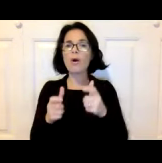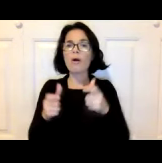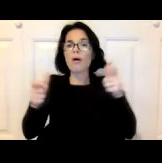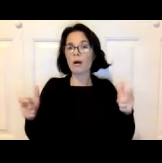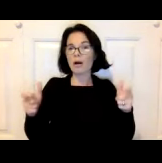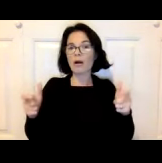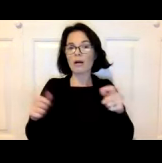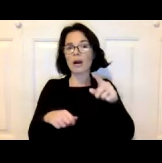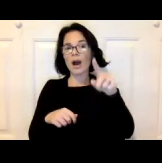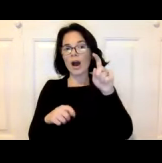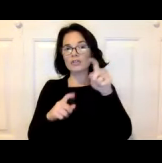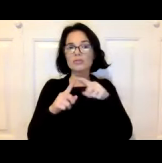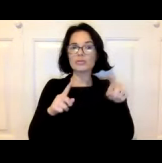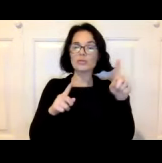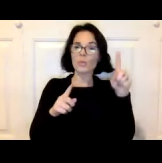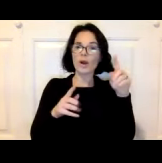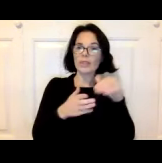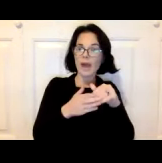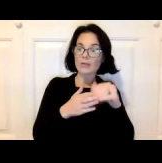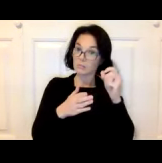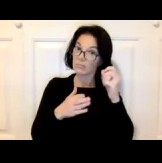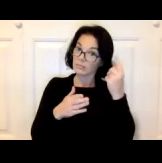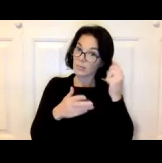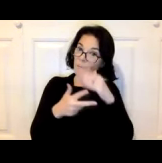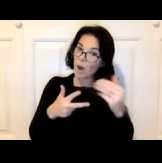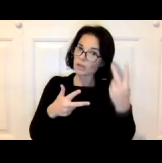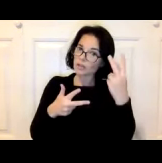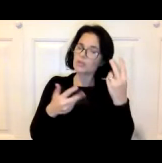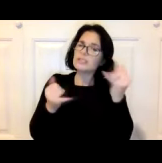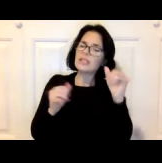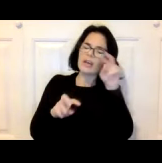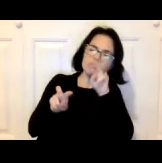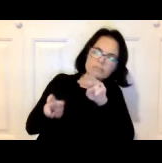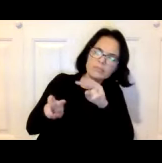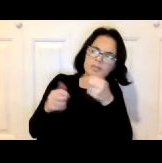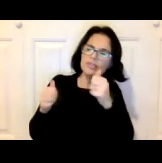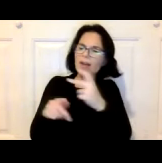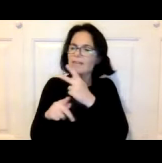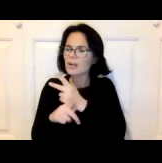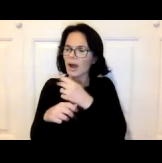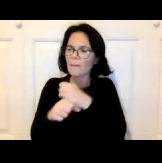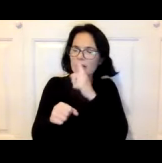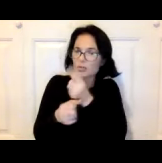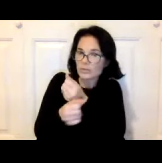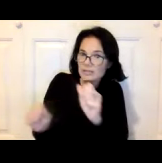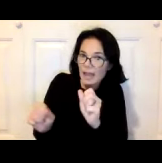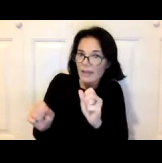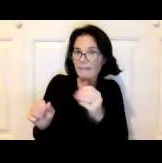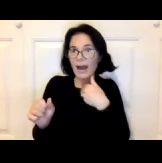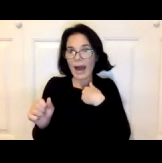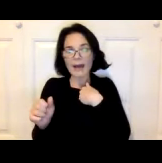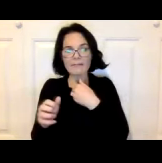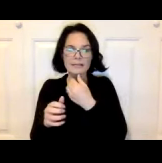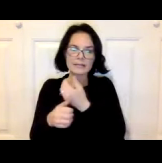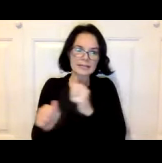during this phase, safety is still being monitored. So they still have a safety protocol that is followed. If there's any adverse